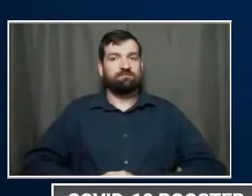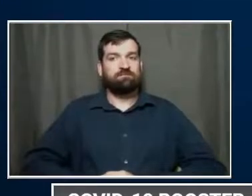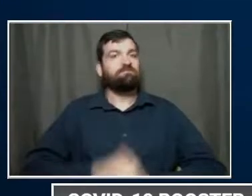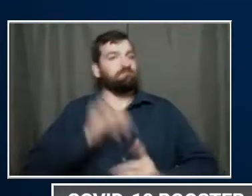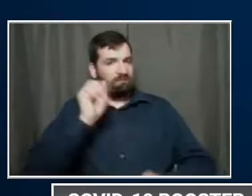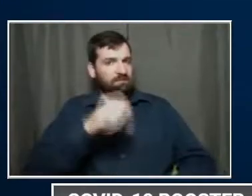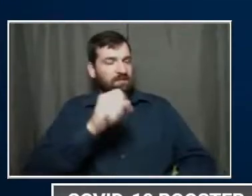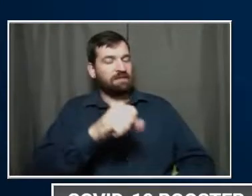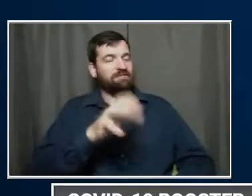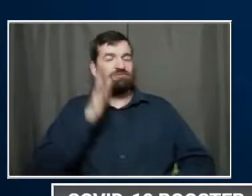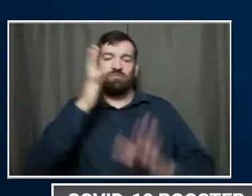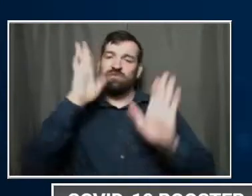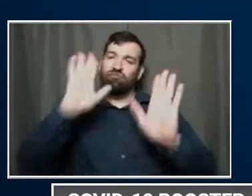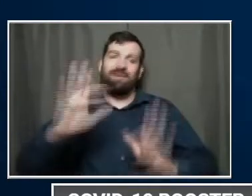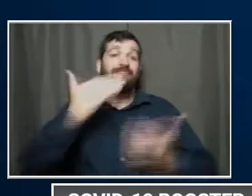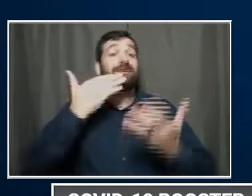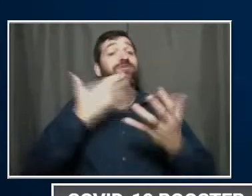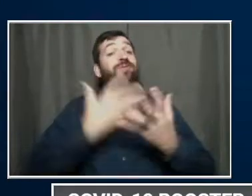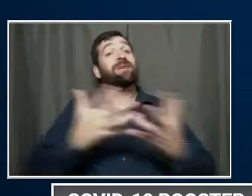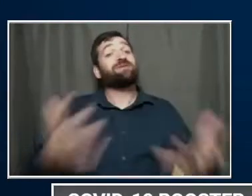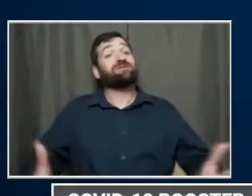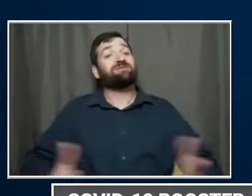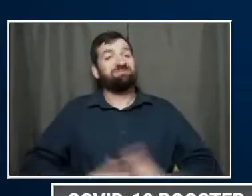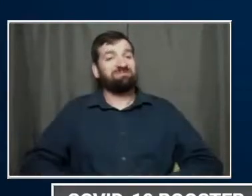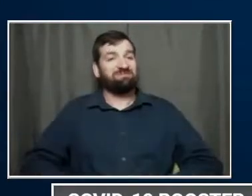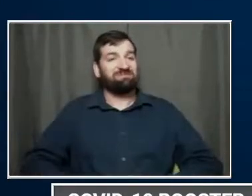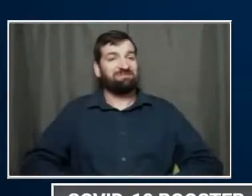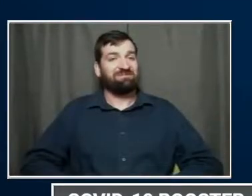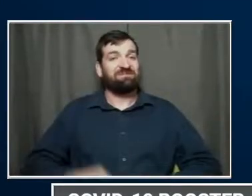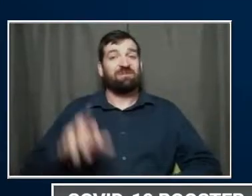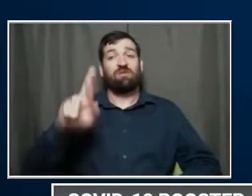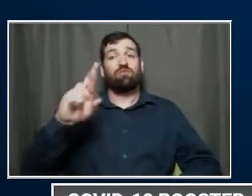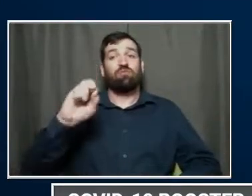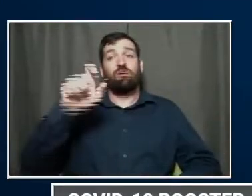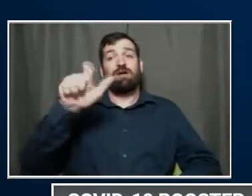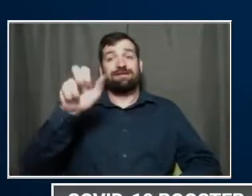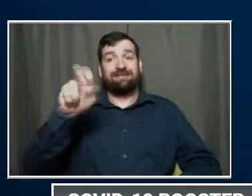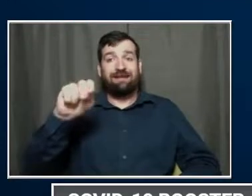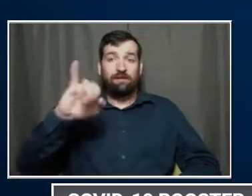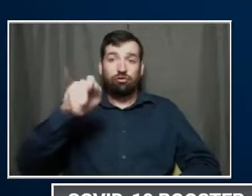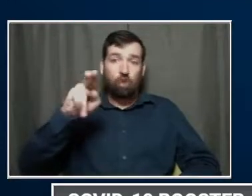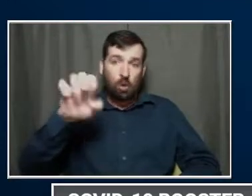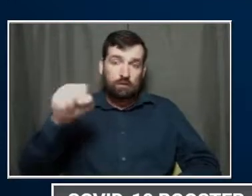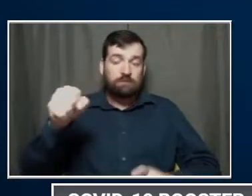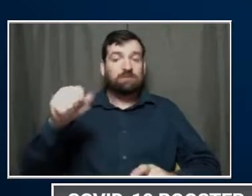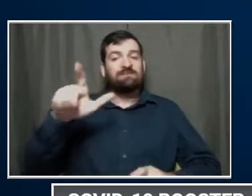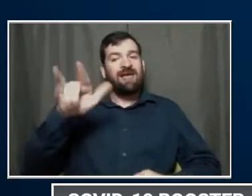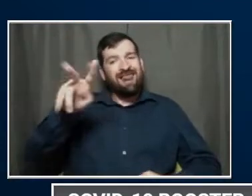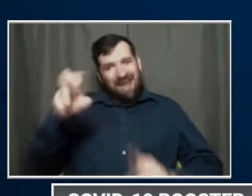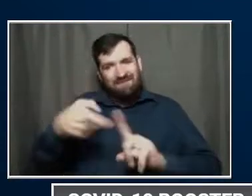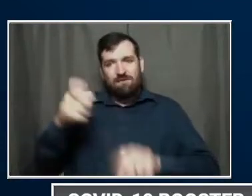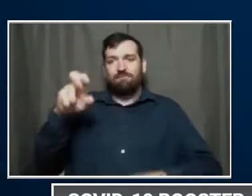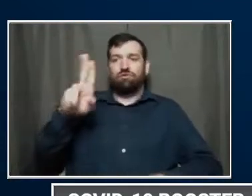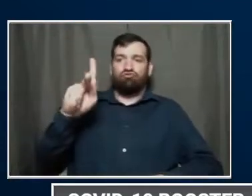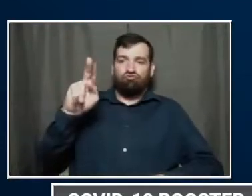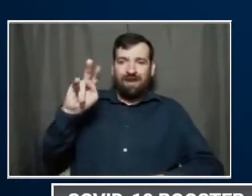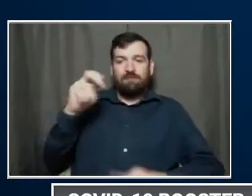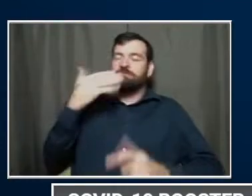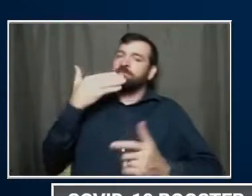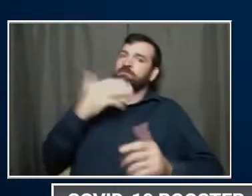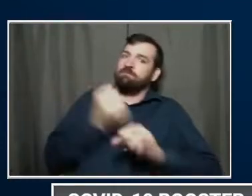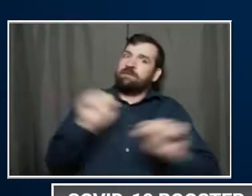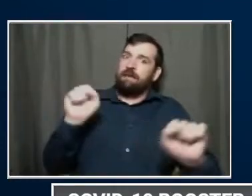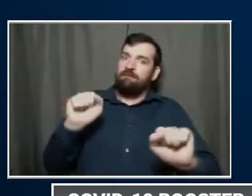Yes, that would be great. Thank you so much. Roxanne Jones, live for us in Ukraine this morning. Roxanne, thank you so much, and please be safe and come home to us safe.